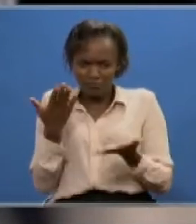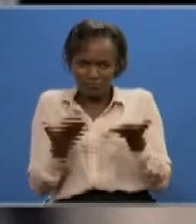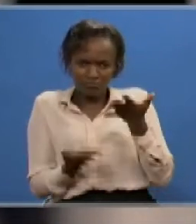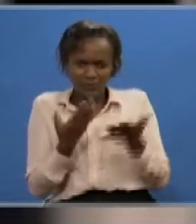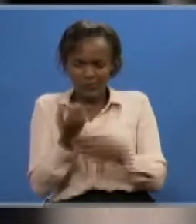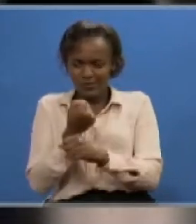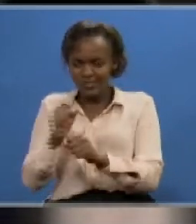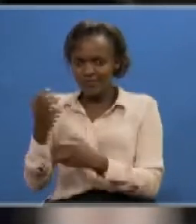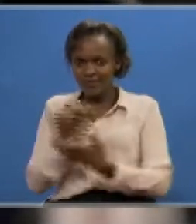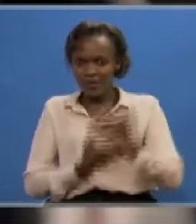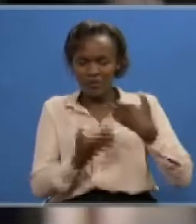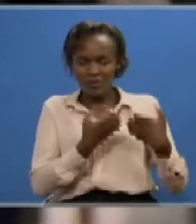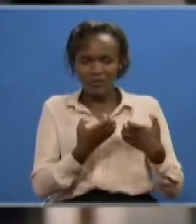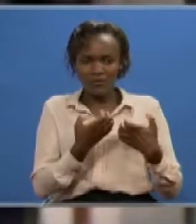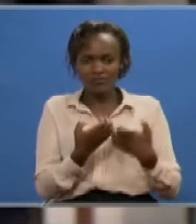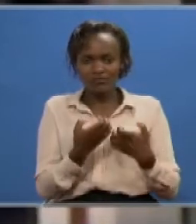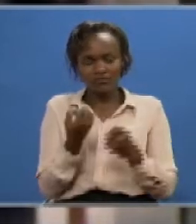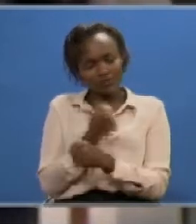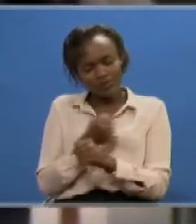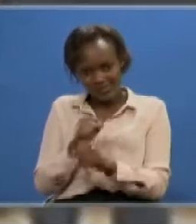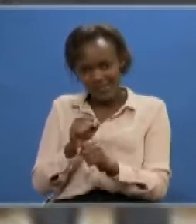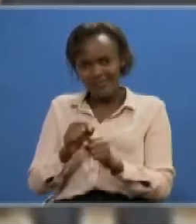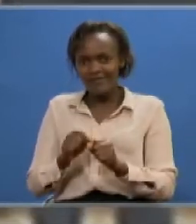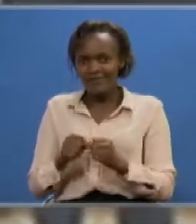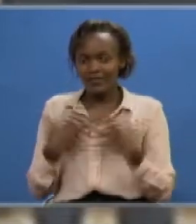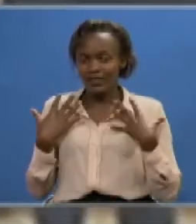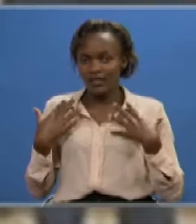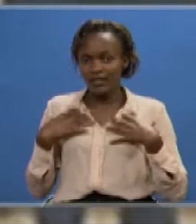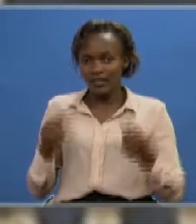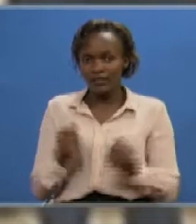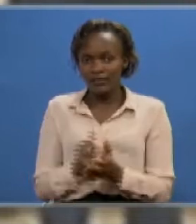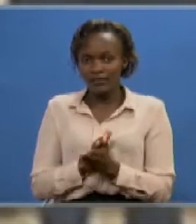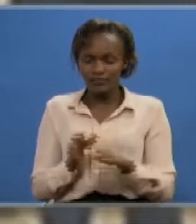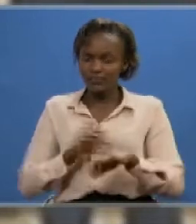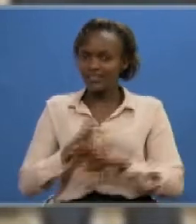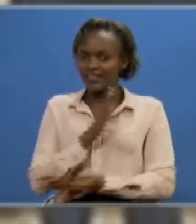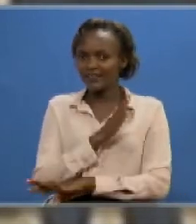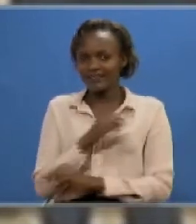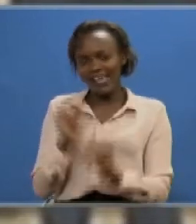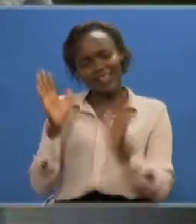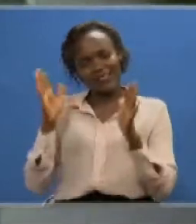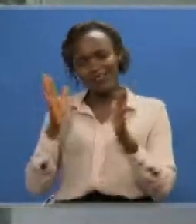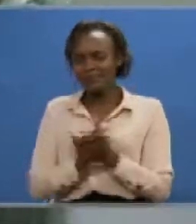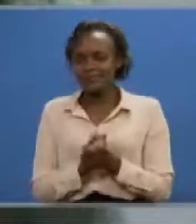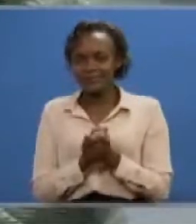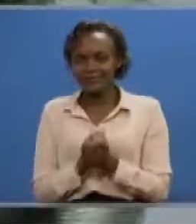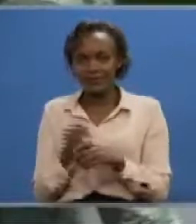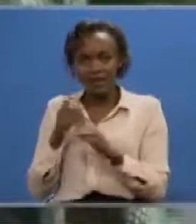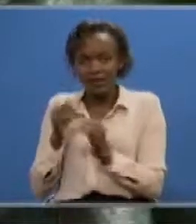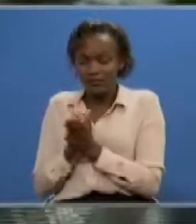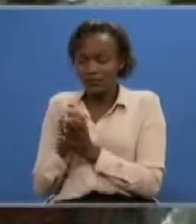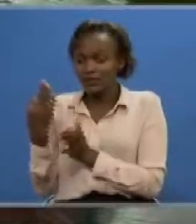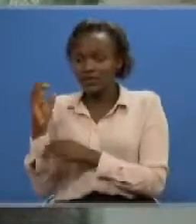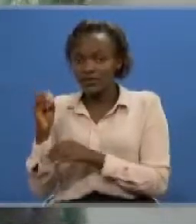the economy or salvaging the public health. Good afternoon, everybody. In a span of 30